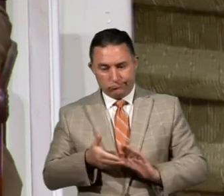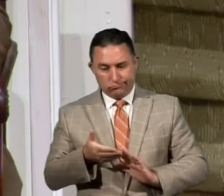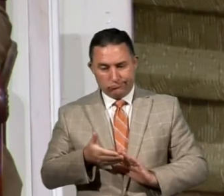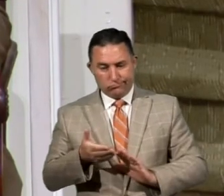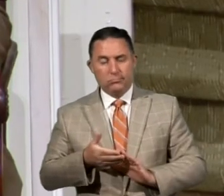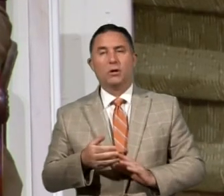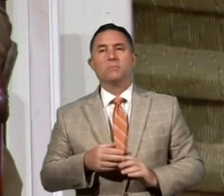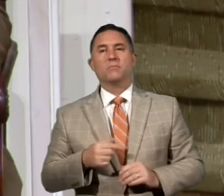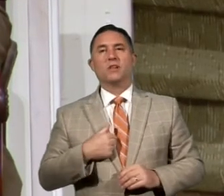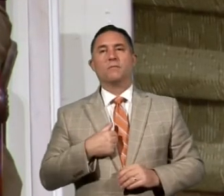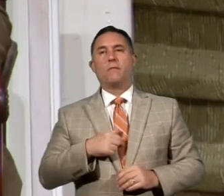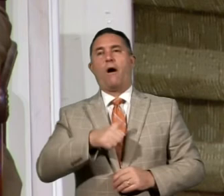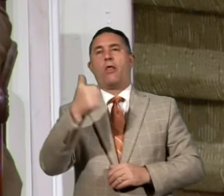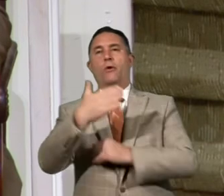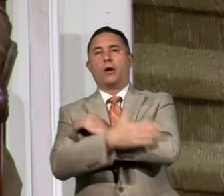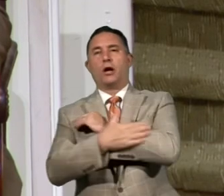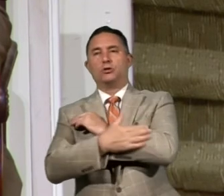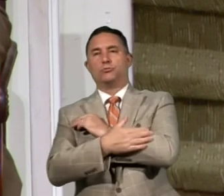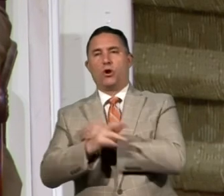I was in a third world country